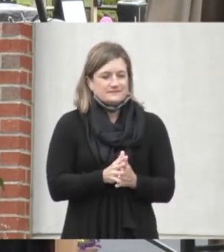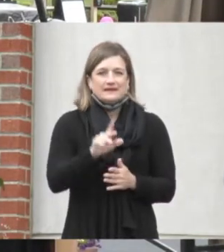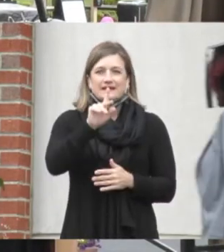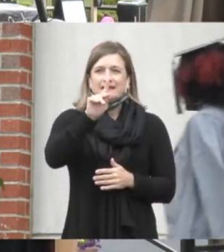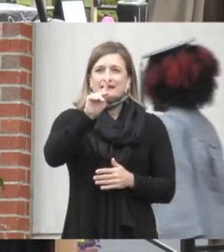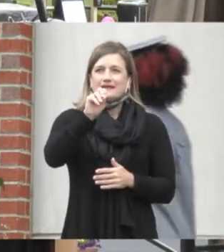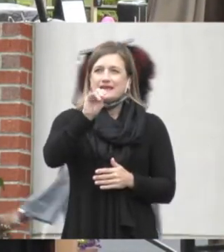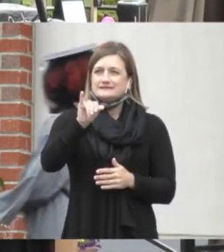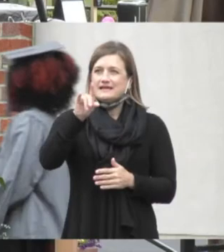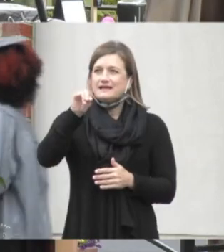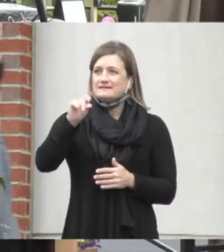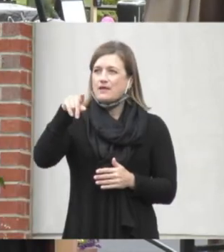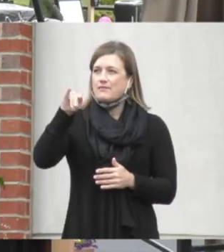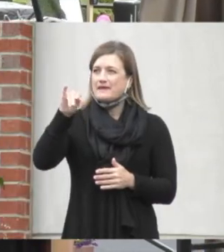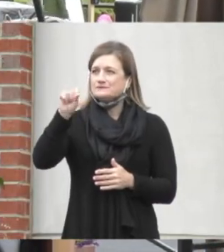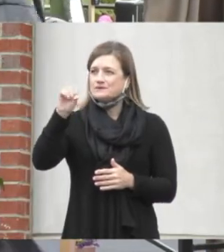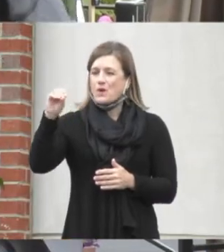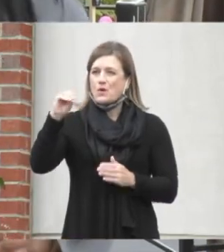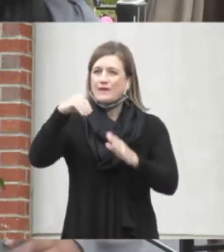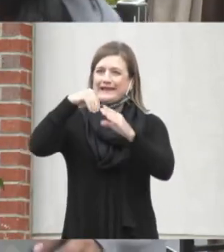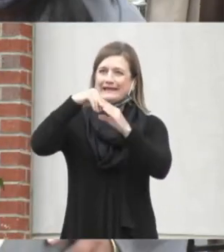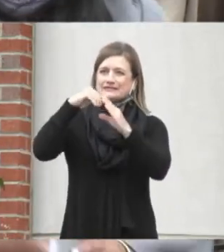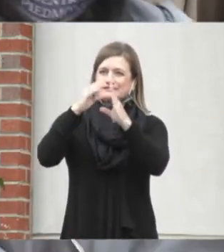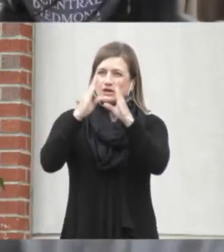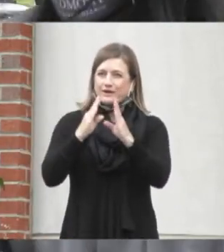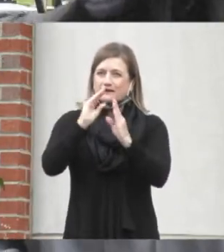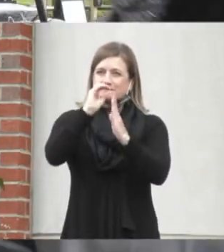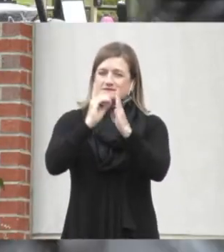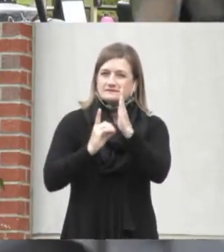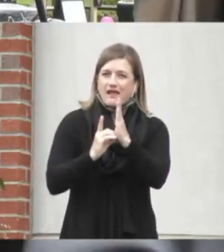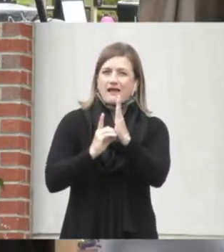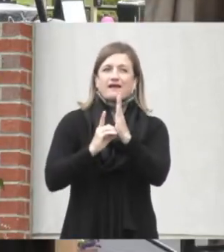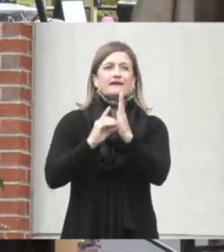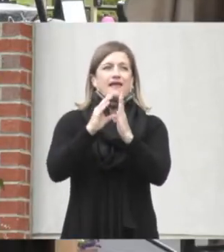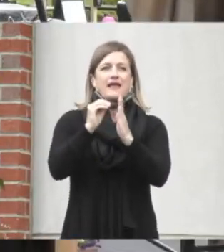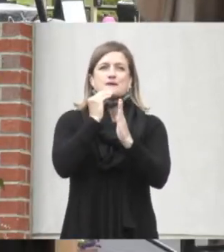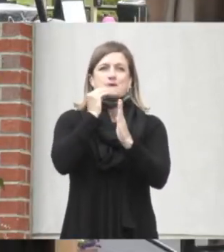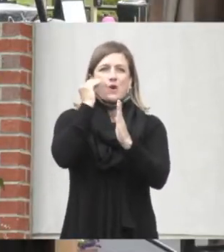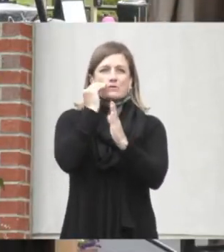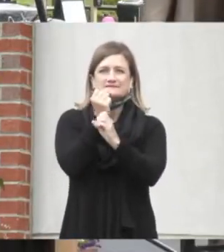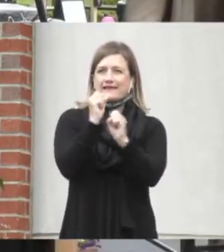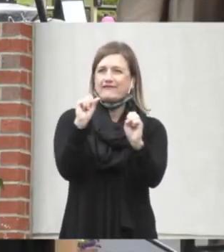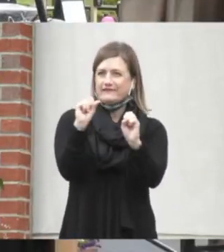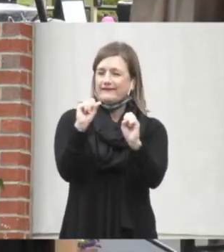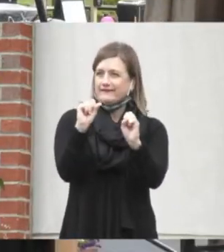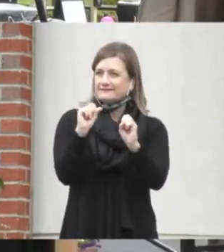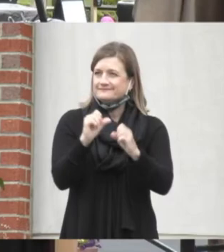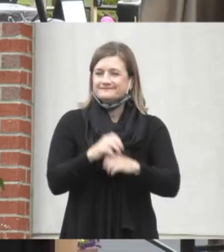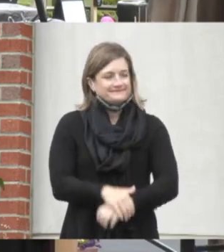Casey Del Pezzo, Interior Design, Residential Interior Decoration and Home Staging.